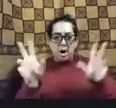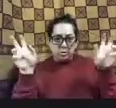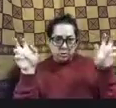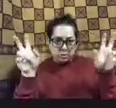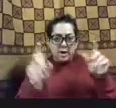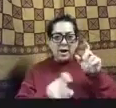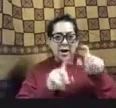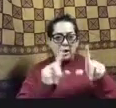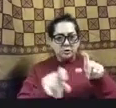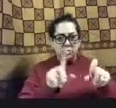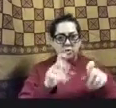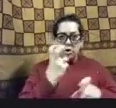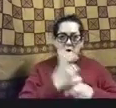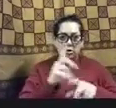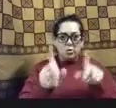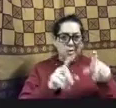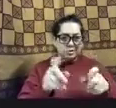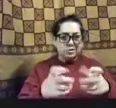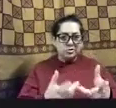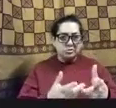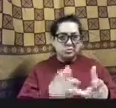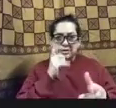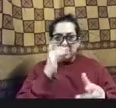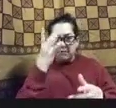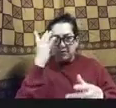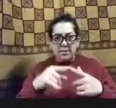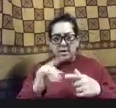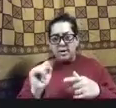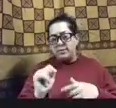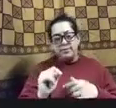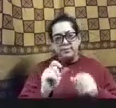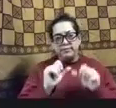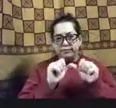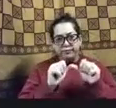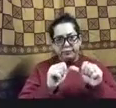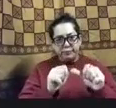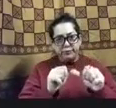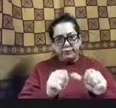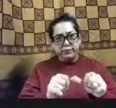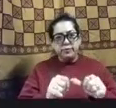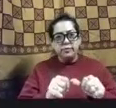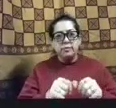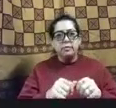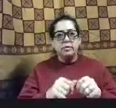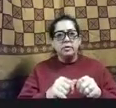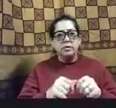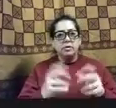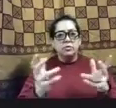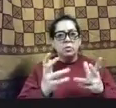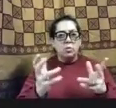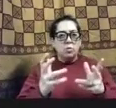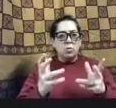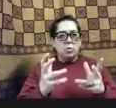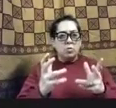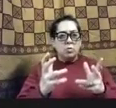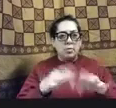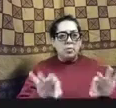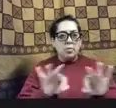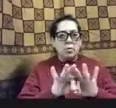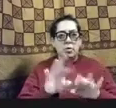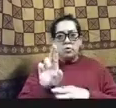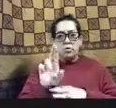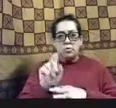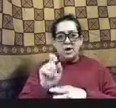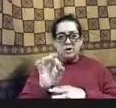asking, and didn't forget about it. And so, you know, the fact of the matter is that ranchers